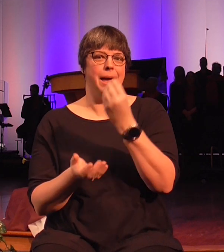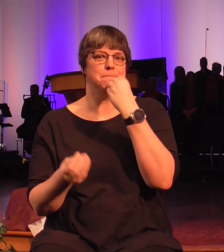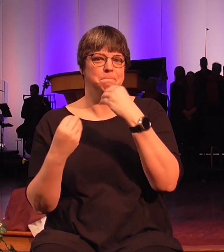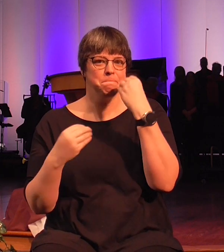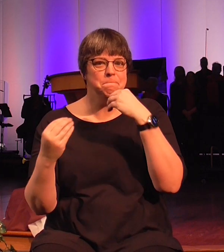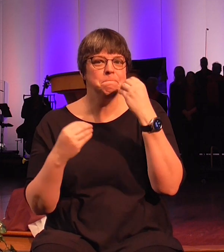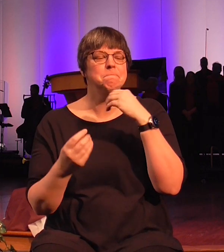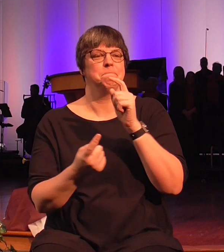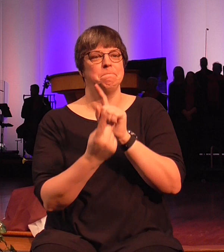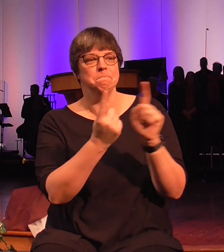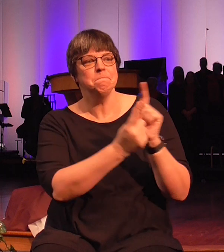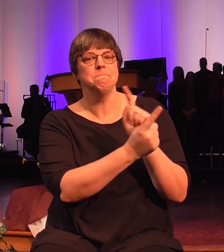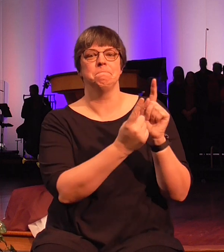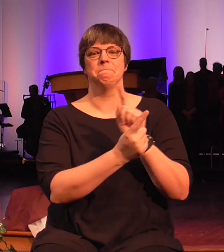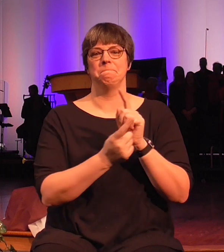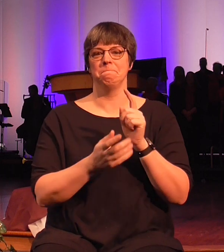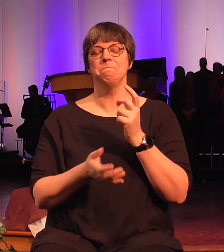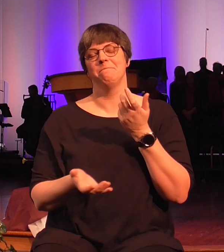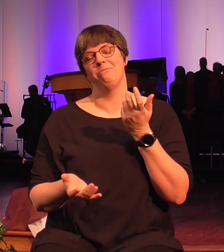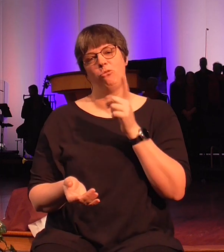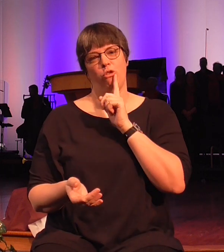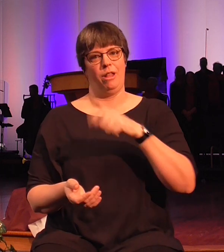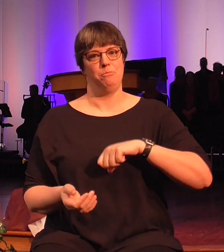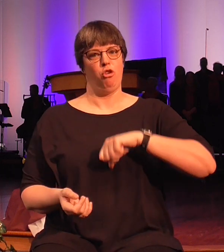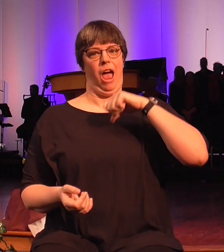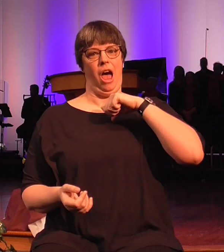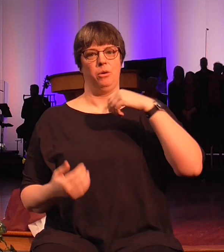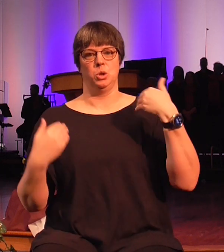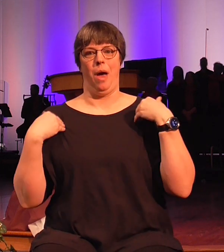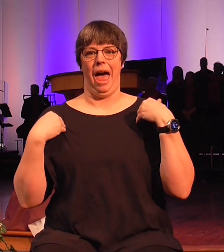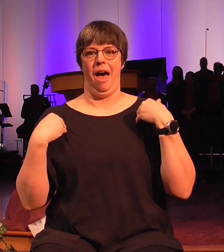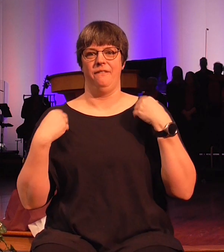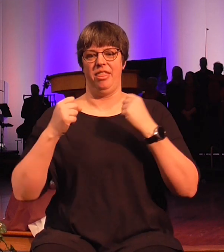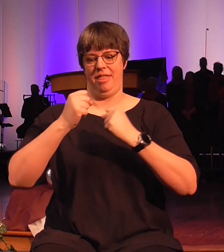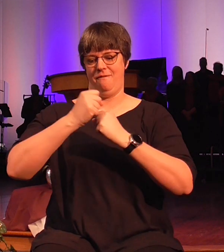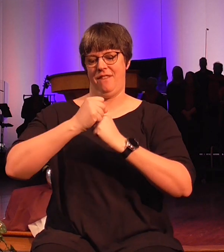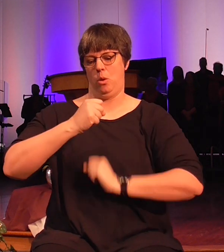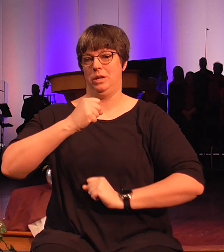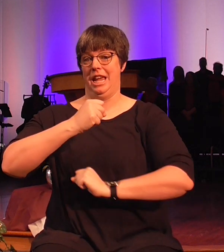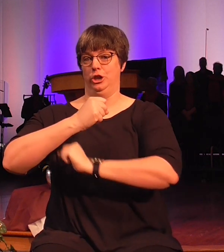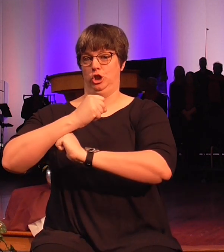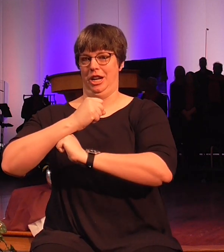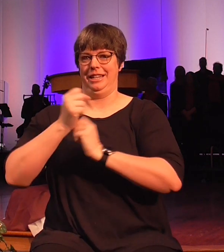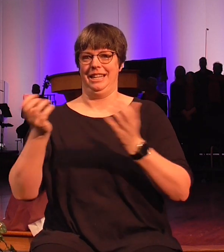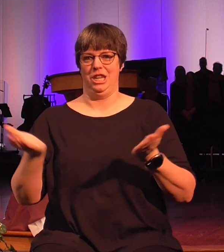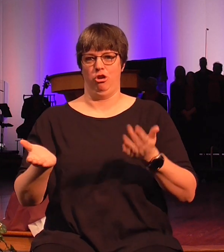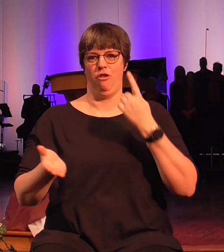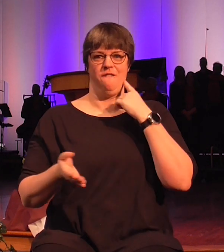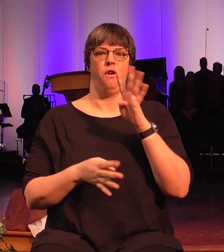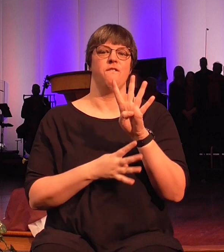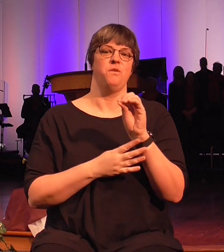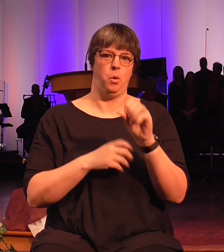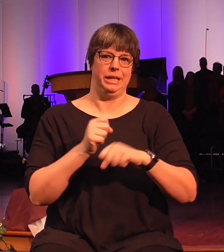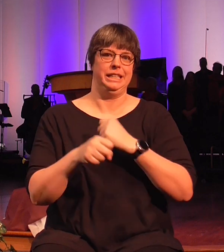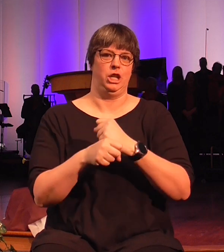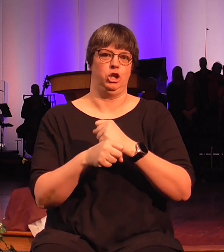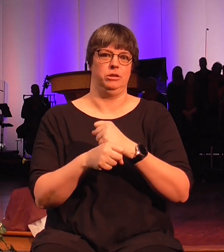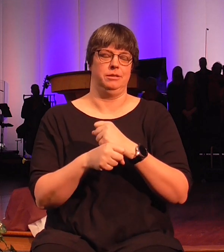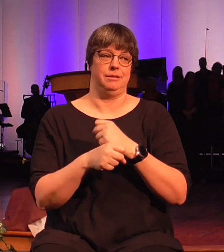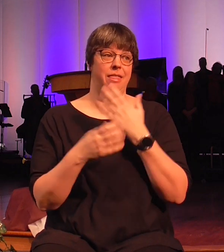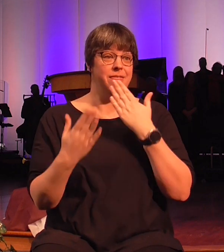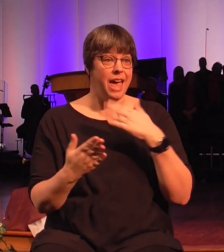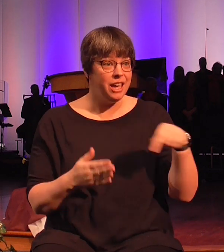a piece of cake and meet some people. We're real proud to have the foundation around for 40 years, and thank you for all of you who are a part of